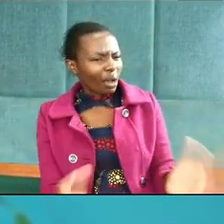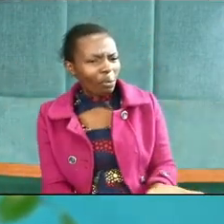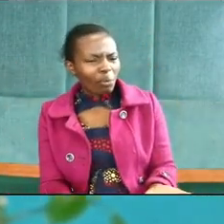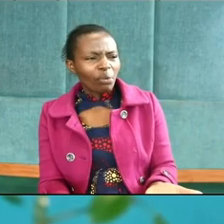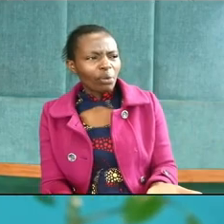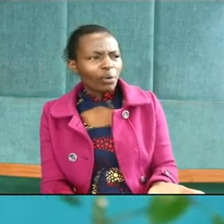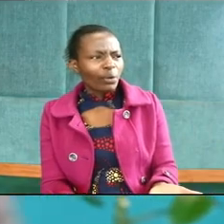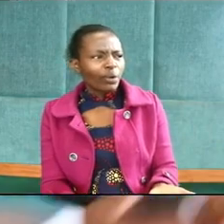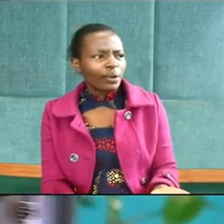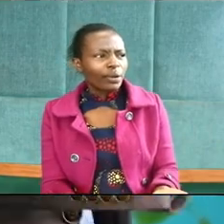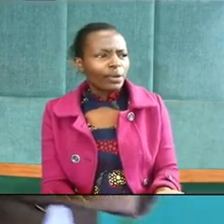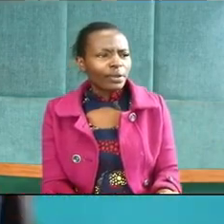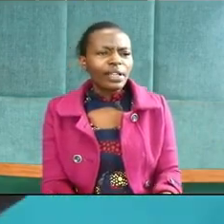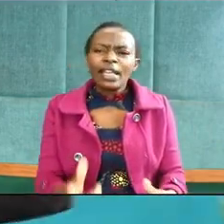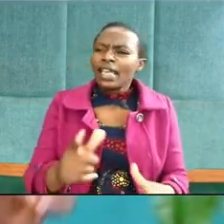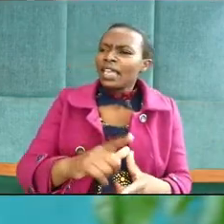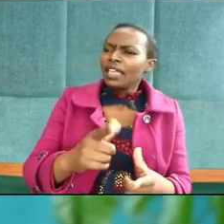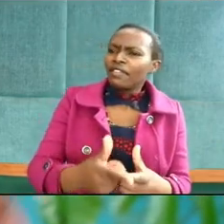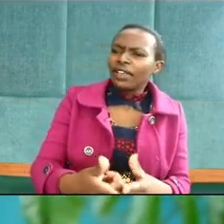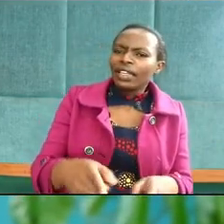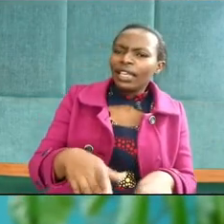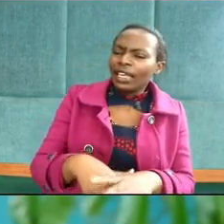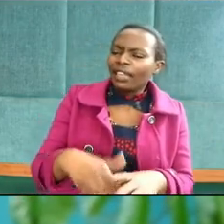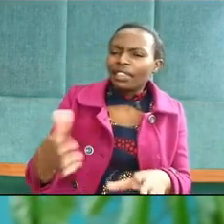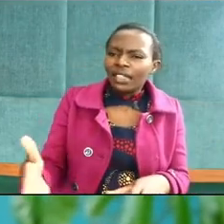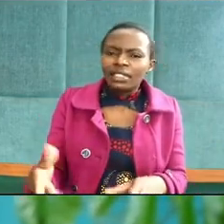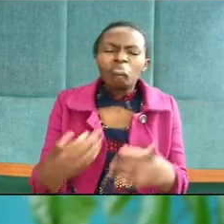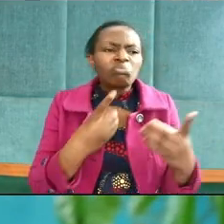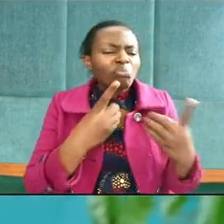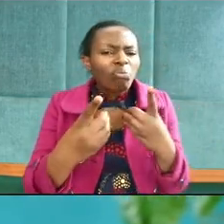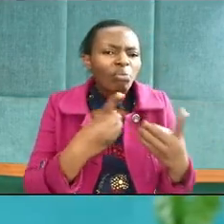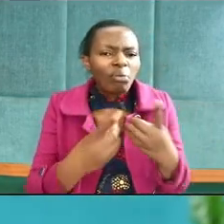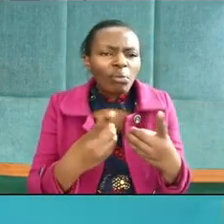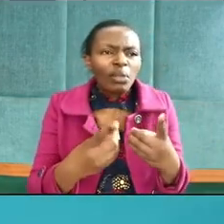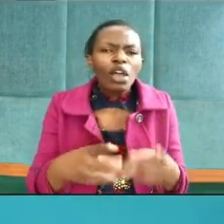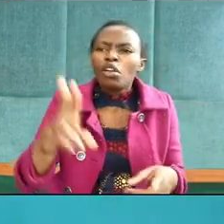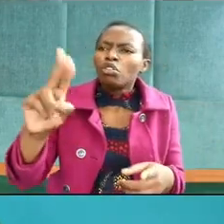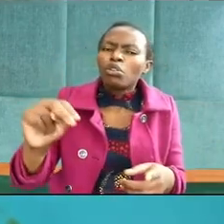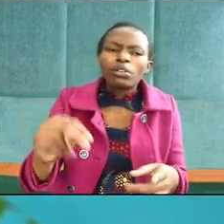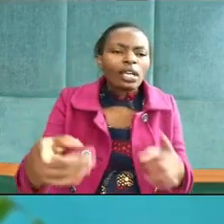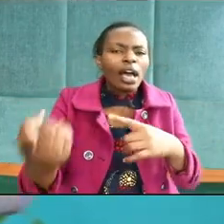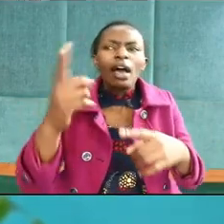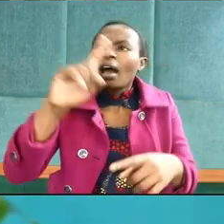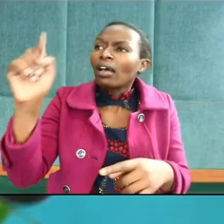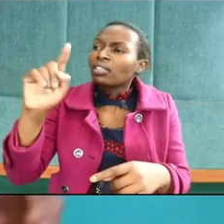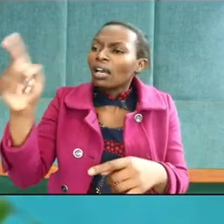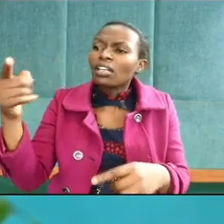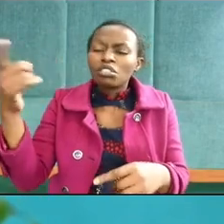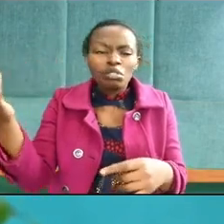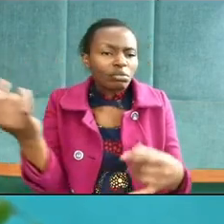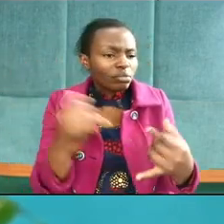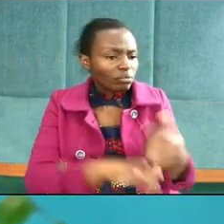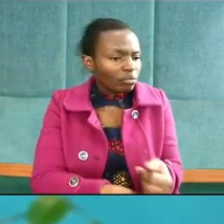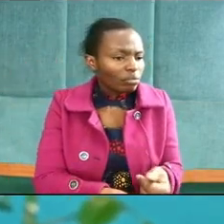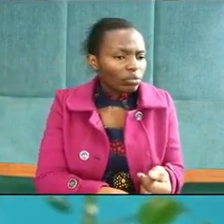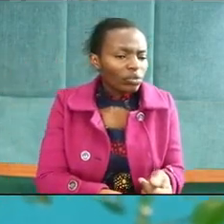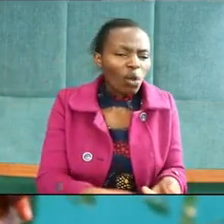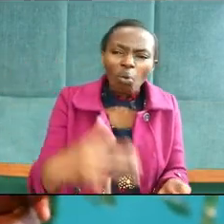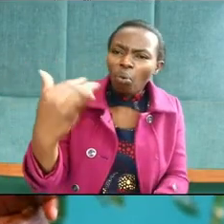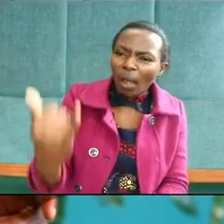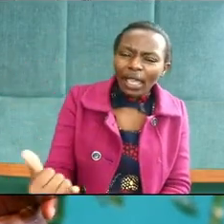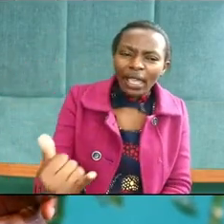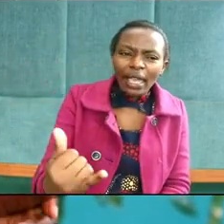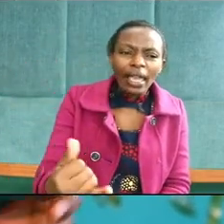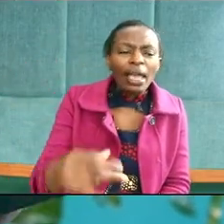that consultation, you have not involved your wife. So your mother and your father have the first say before your